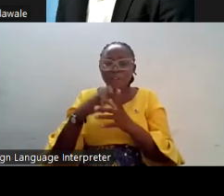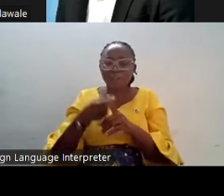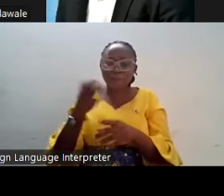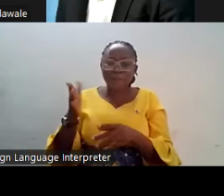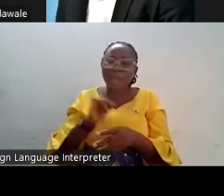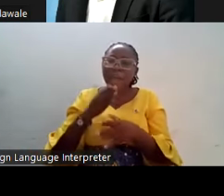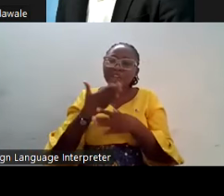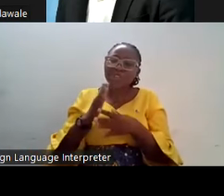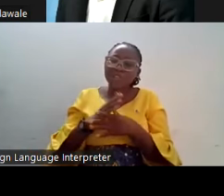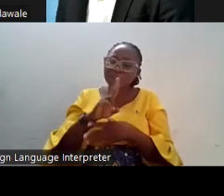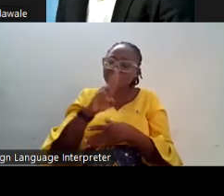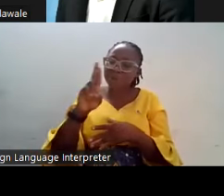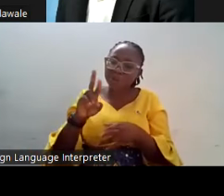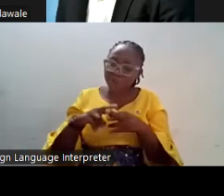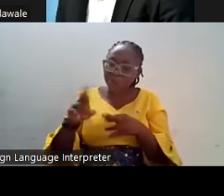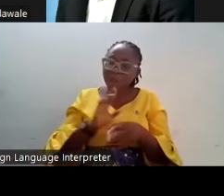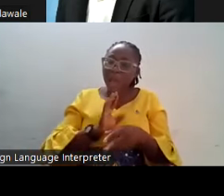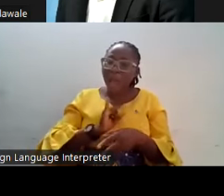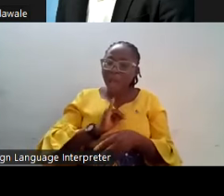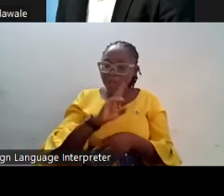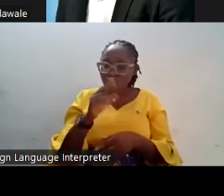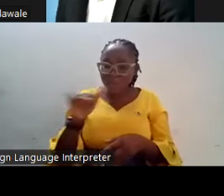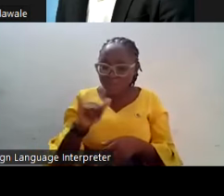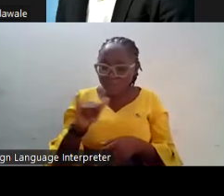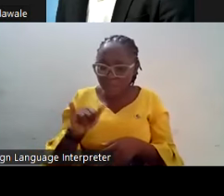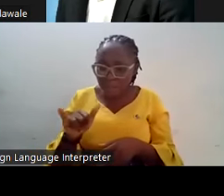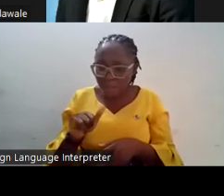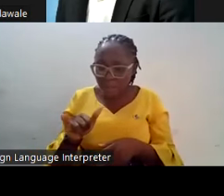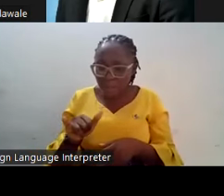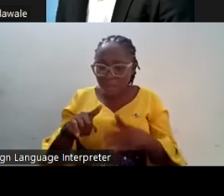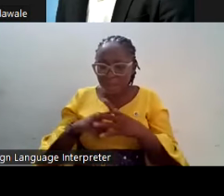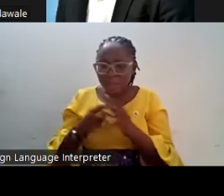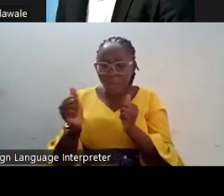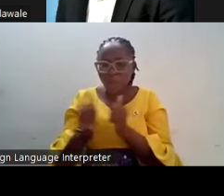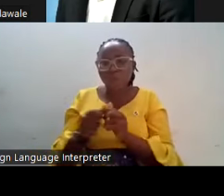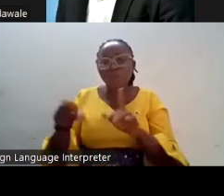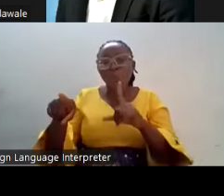results, I use a sandwich approach. Start with the positive,